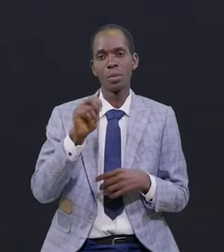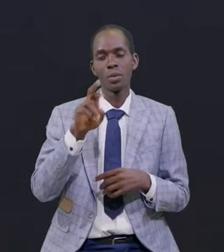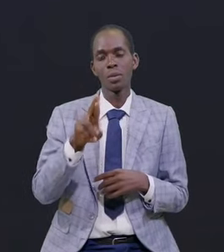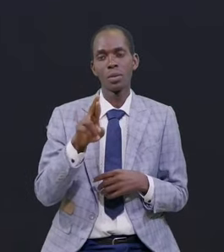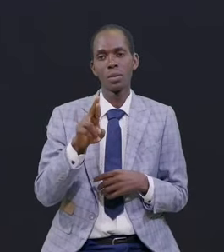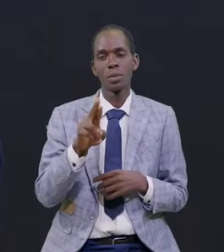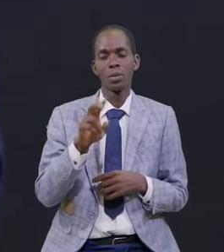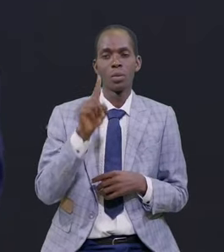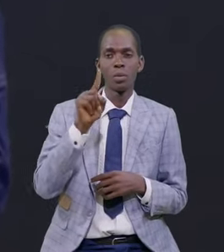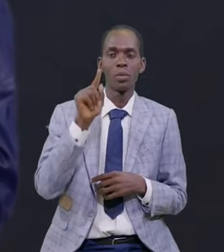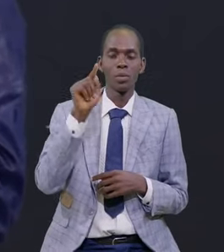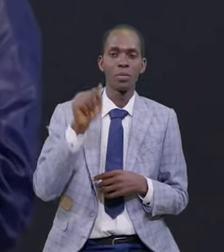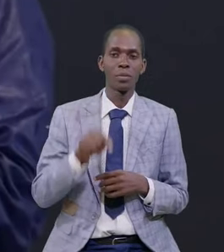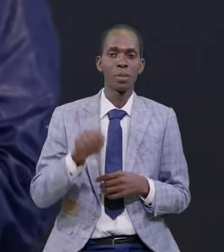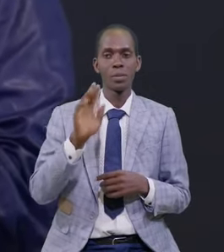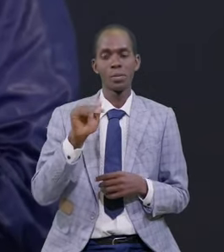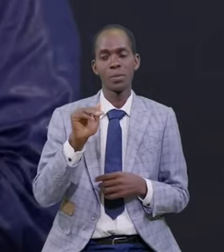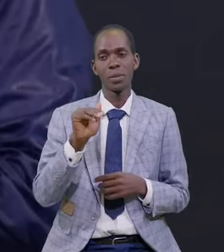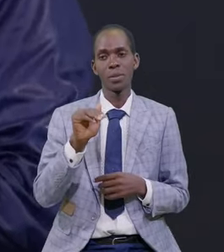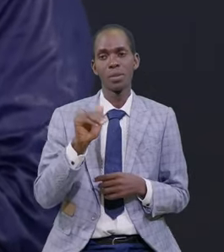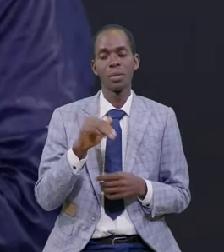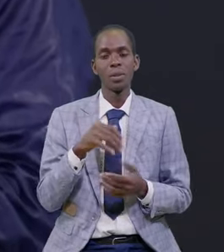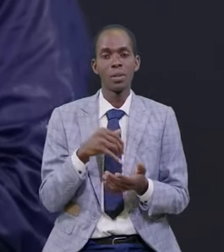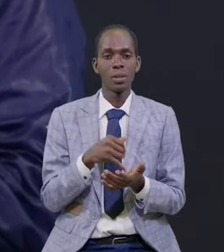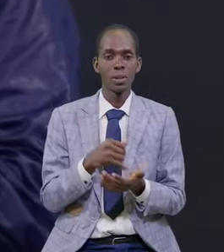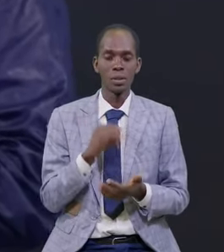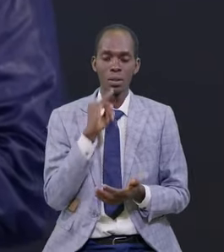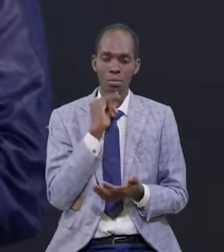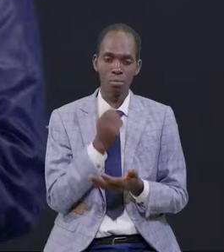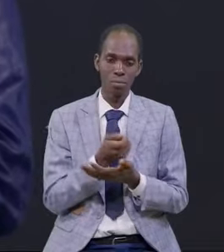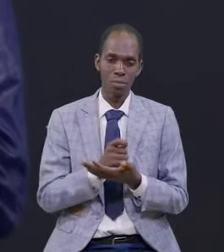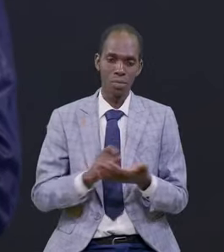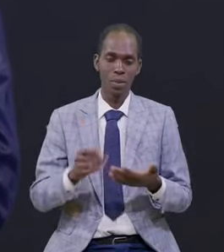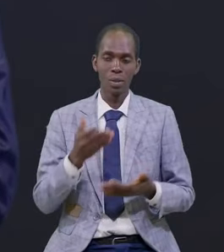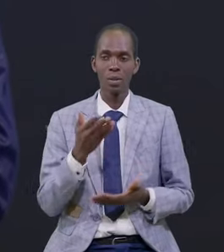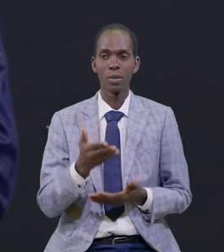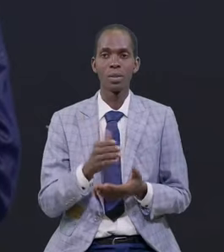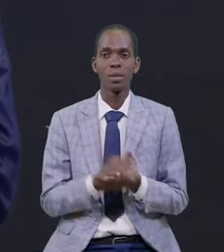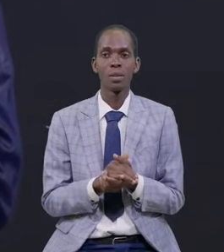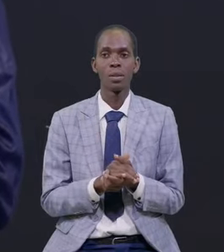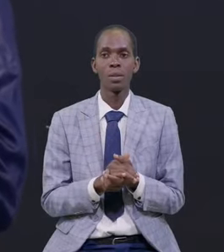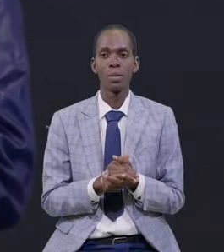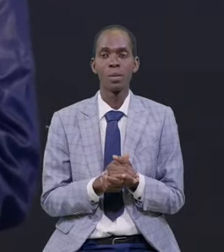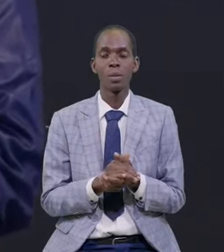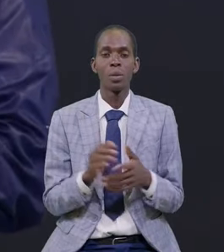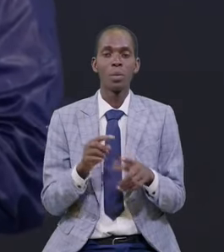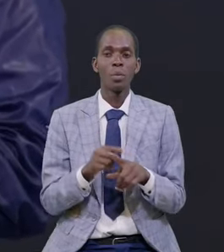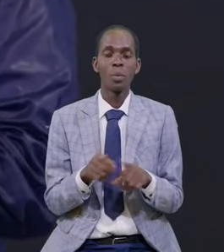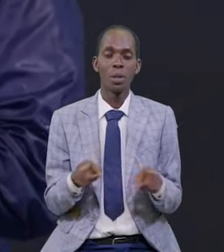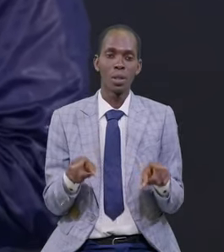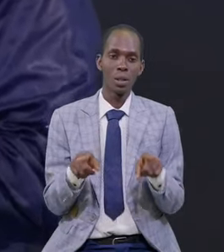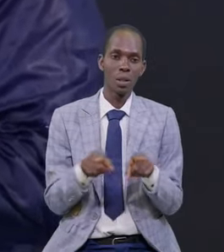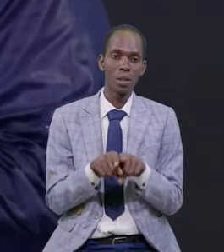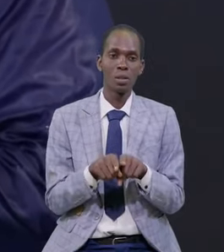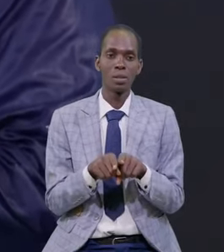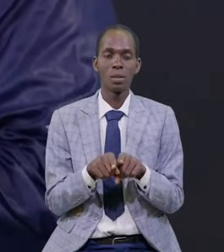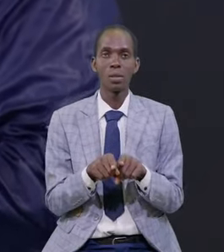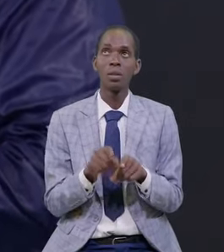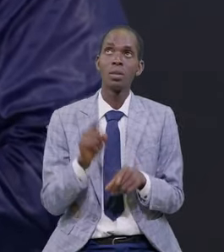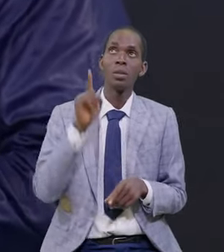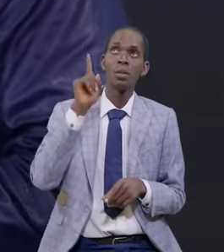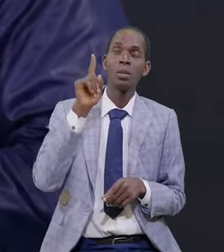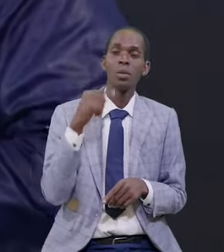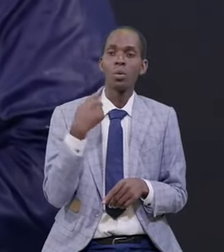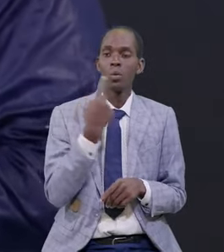115 it is written but just as he who called you